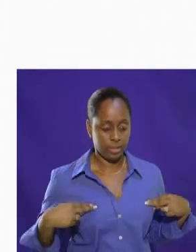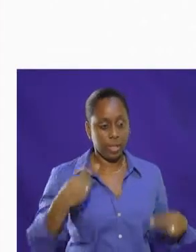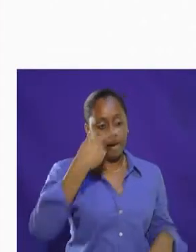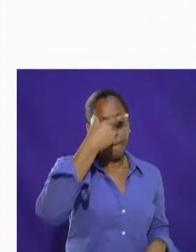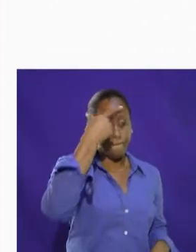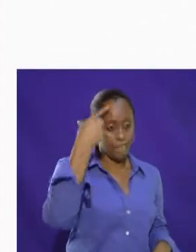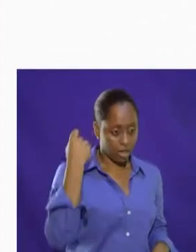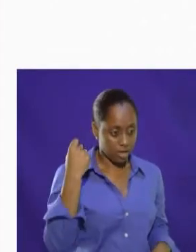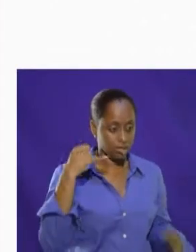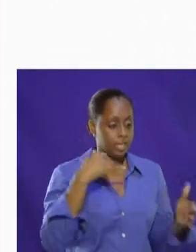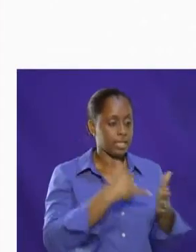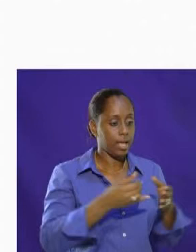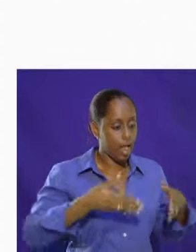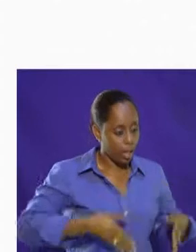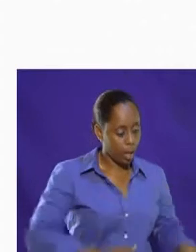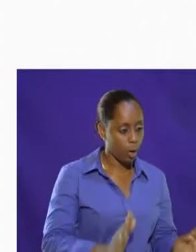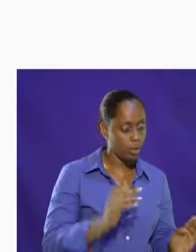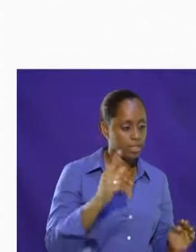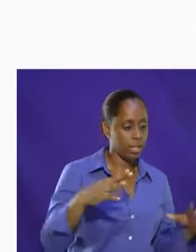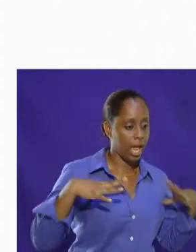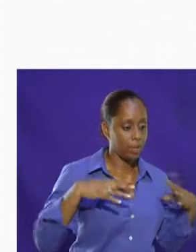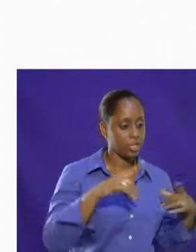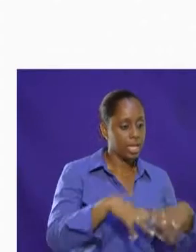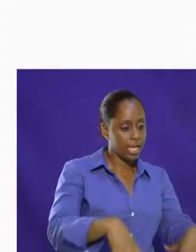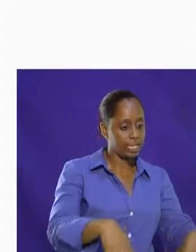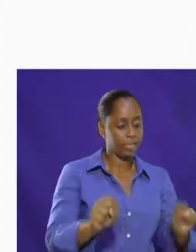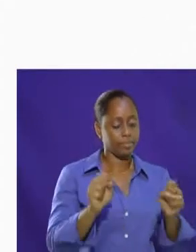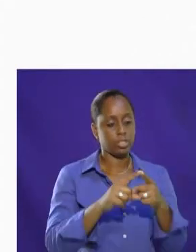perspective because it allows the species to